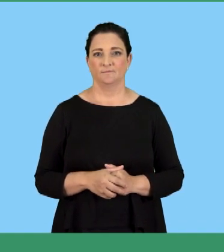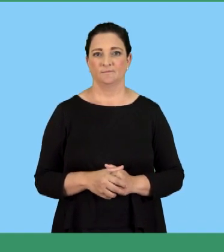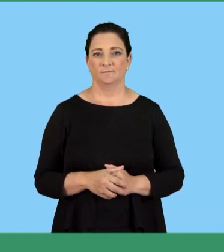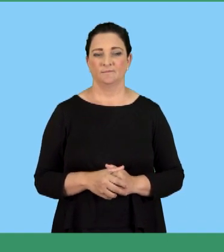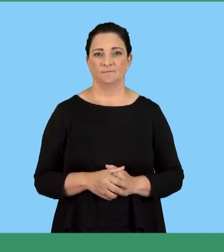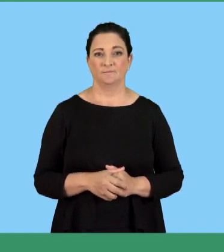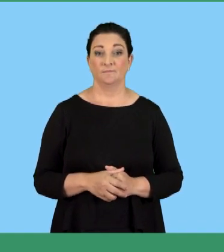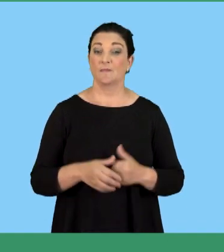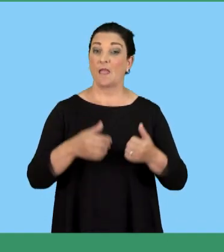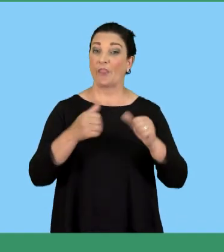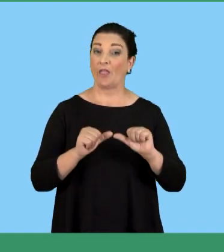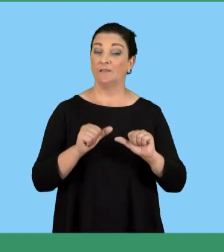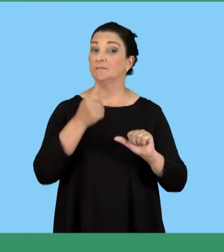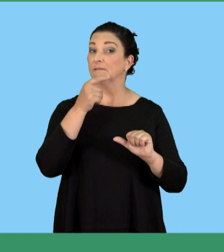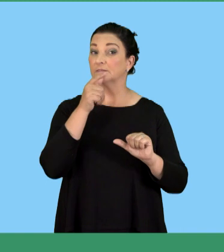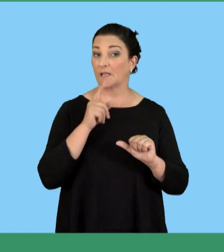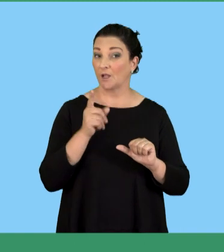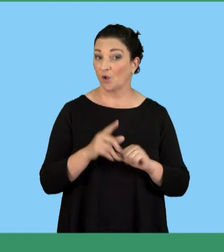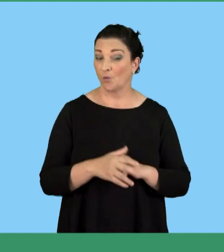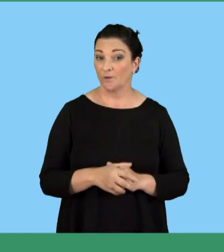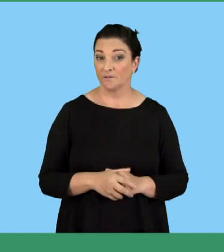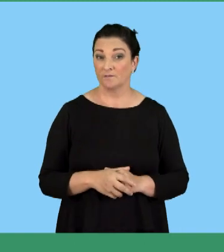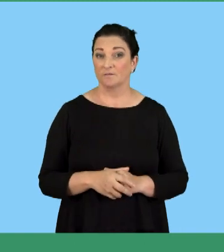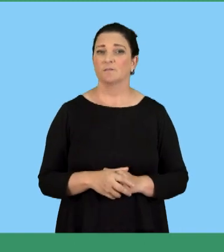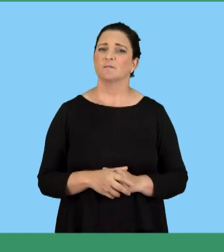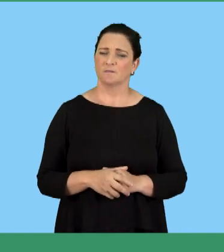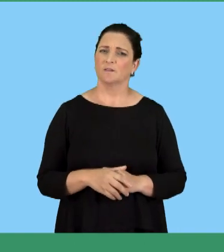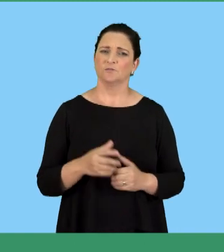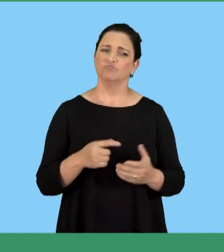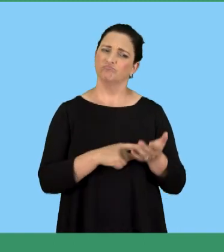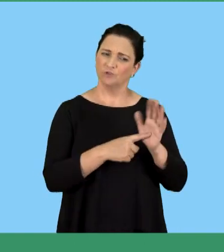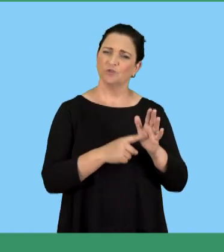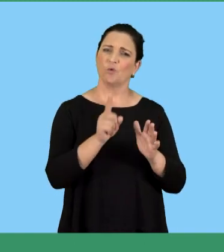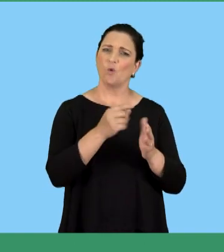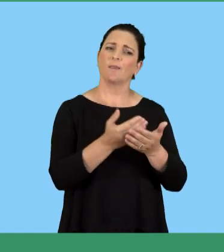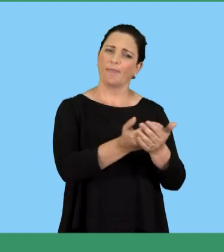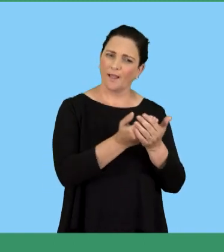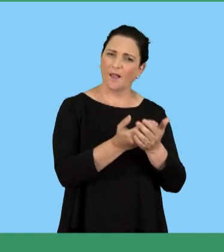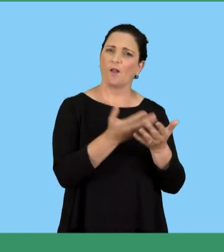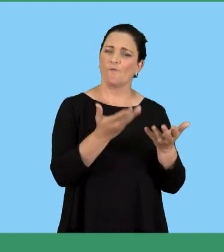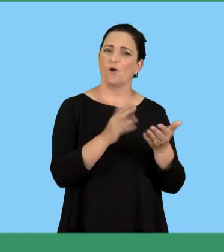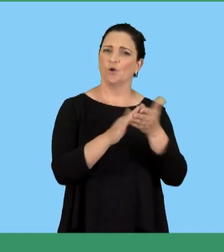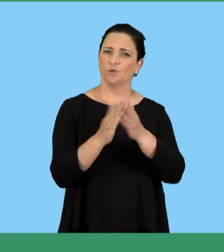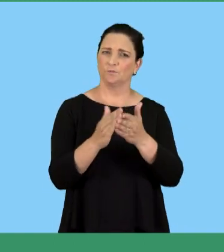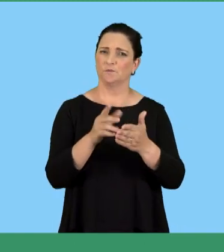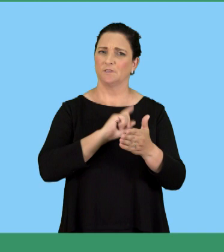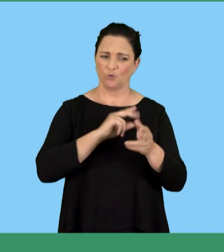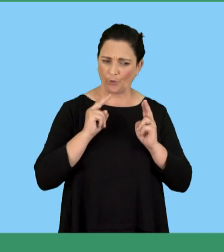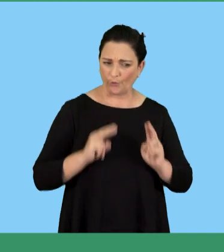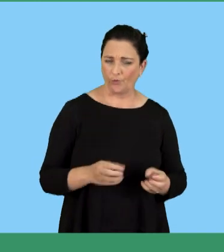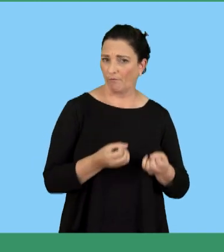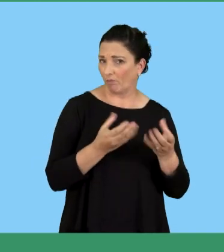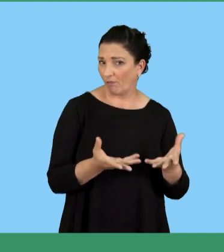uniforms. Then what do we quote? Because this is giving back, this is showing care for the community, because you are donating